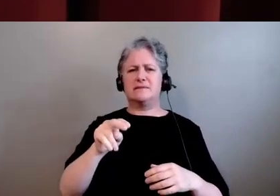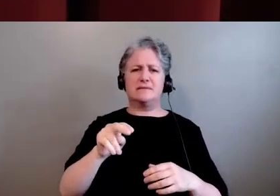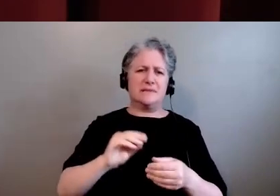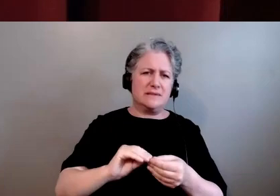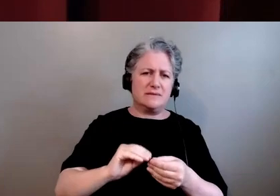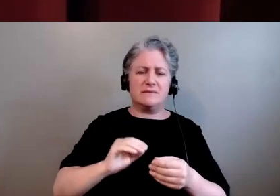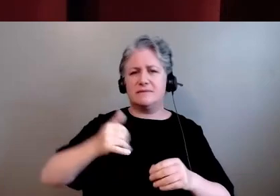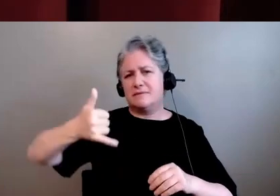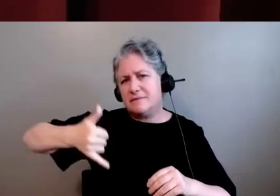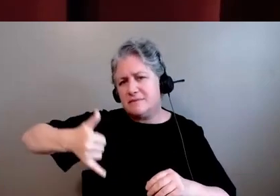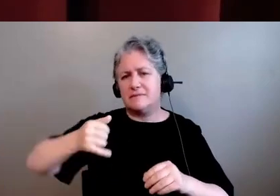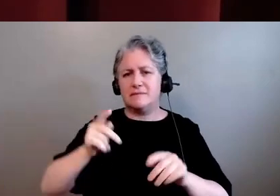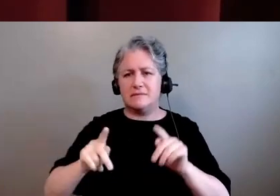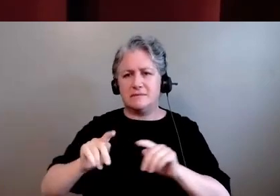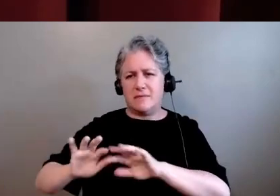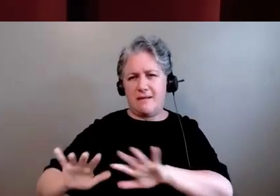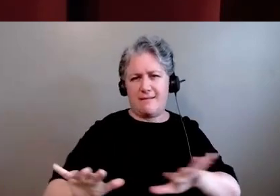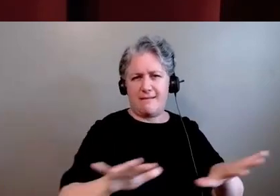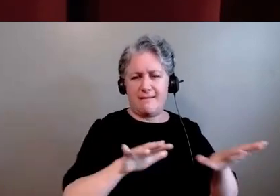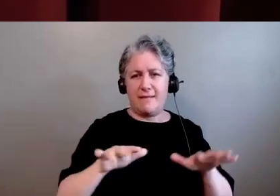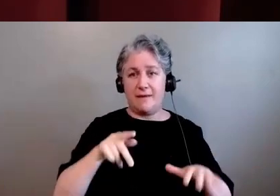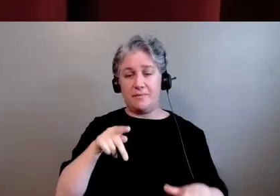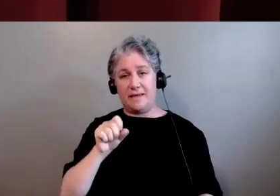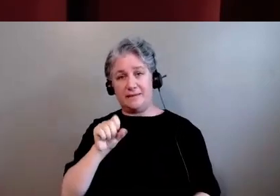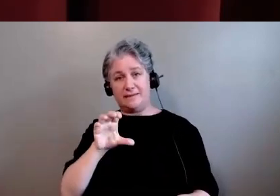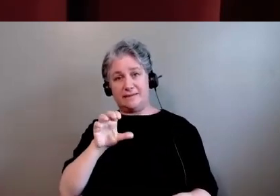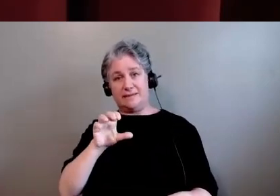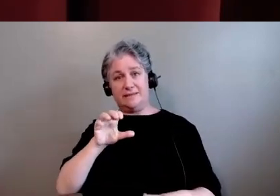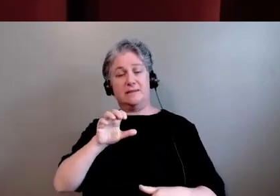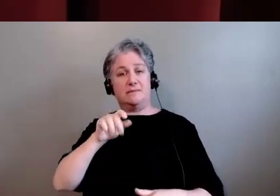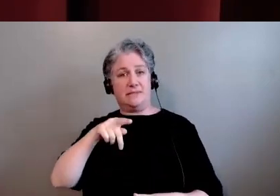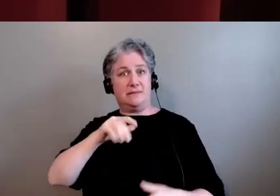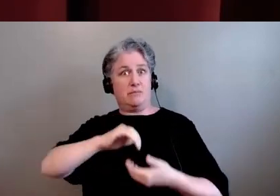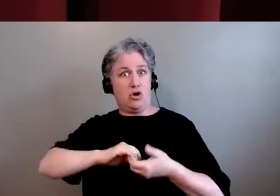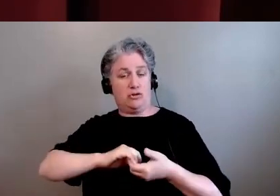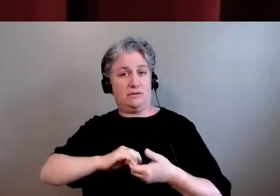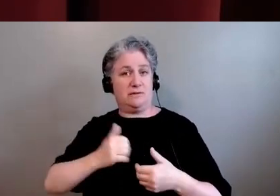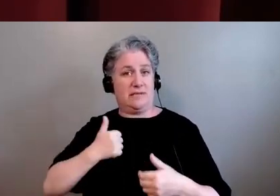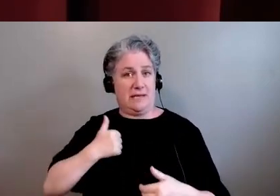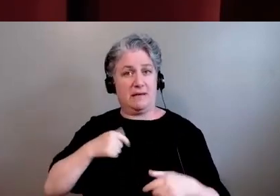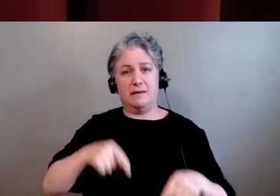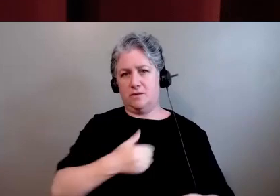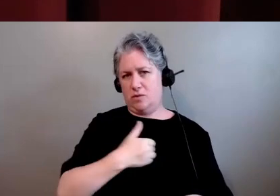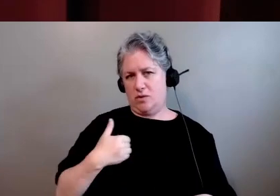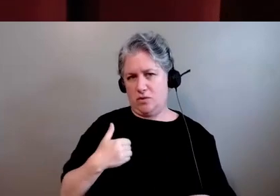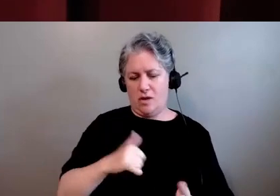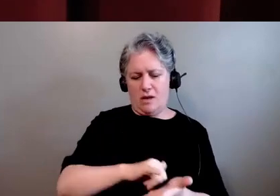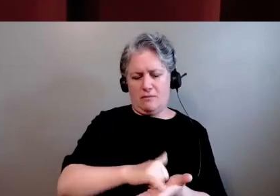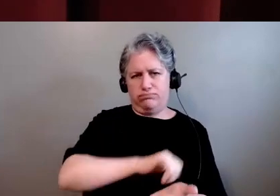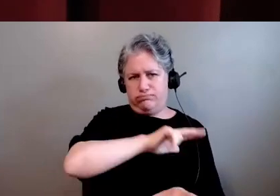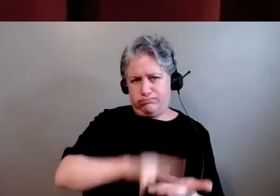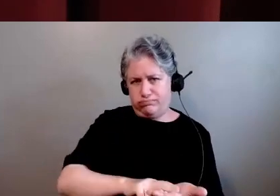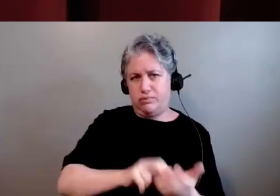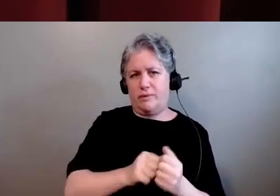Métis peoples. PSC Partners Canada is based in Toronto, which is covered by treaties signed with multiple Indigenous